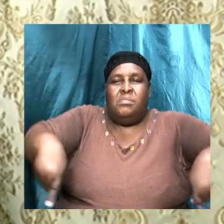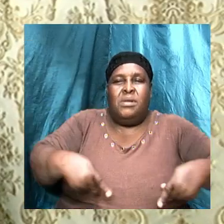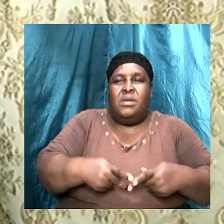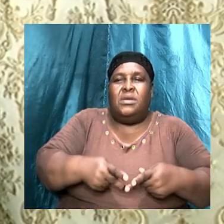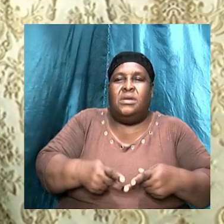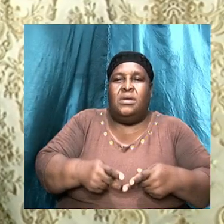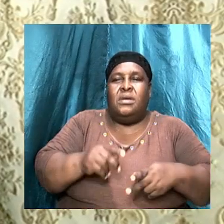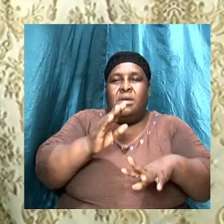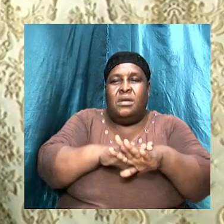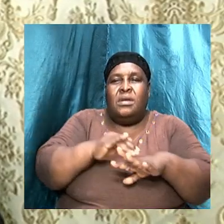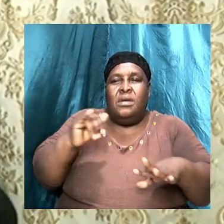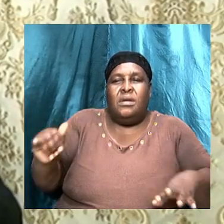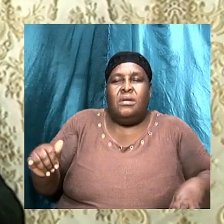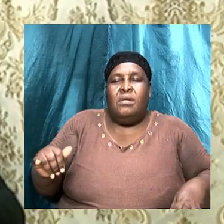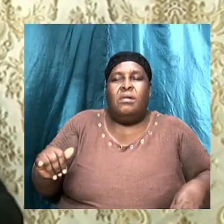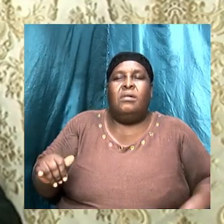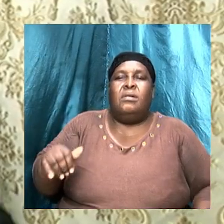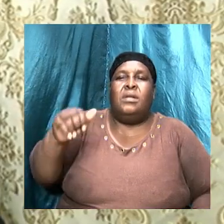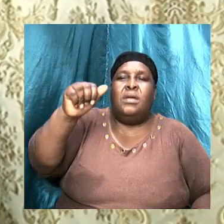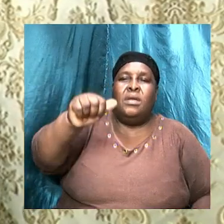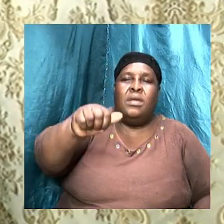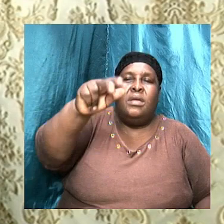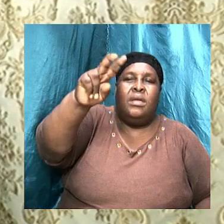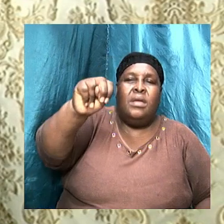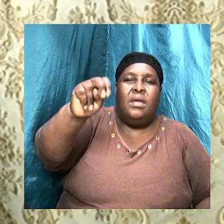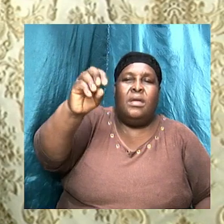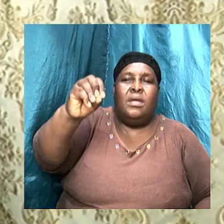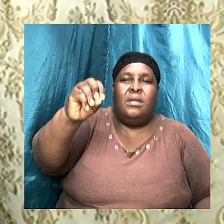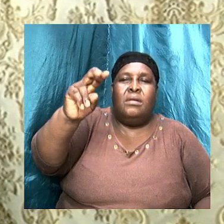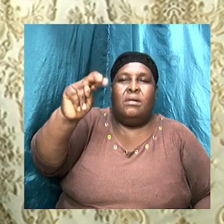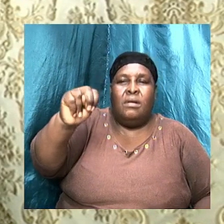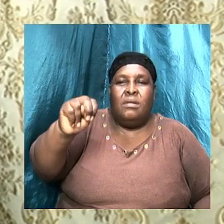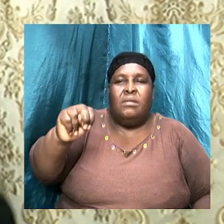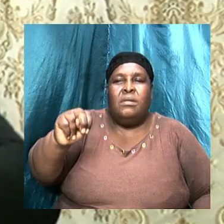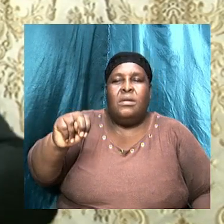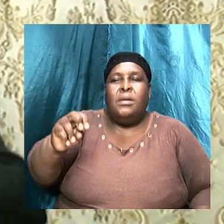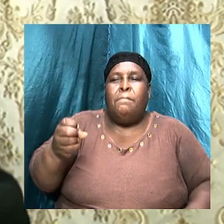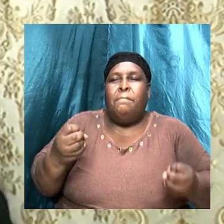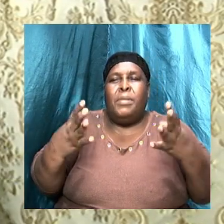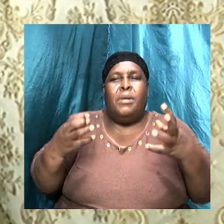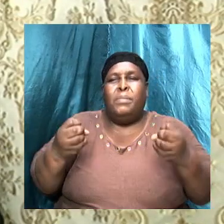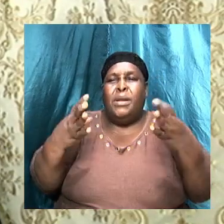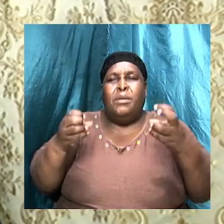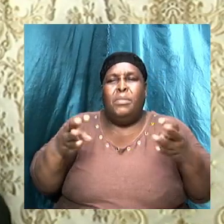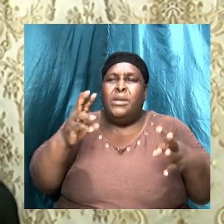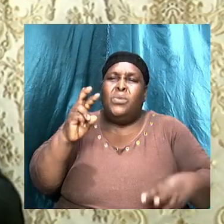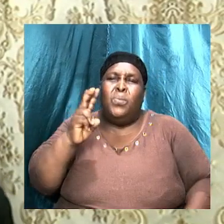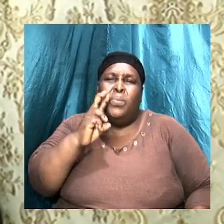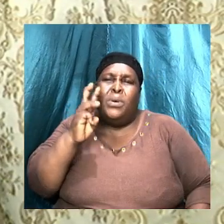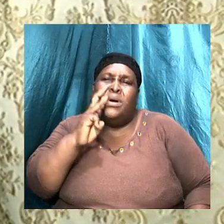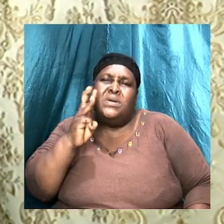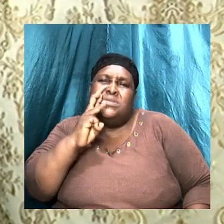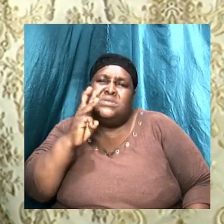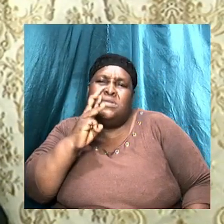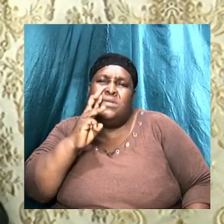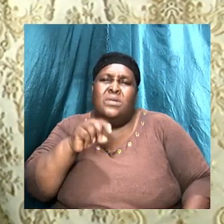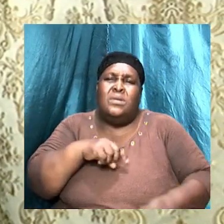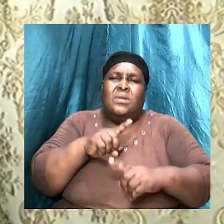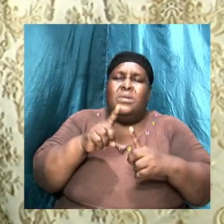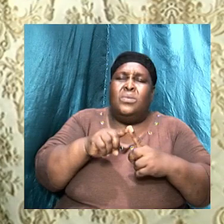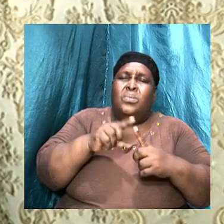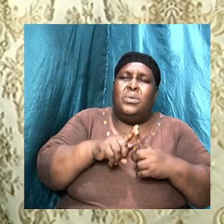Bible gave the answer and said, because there was much water there. It tells us then that when we consider the mode